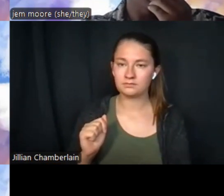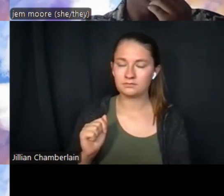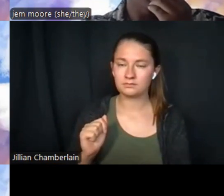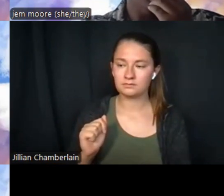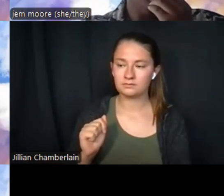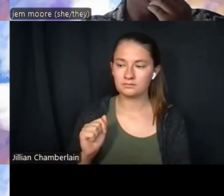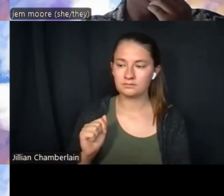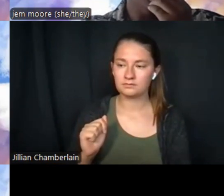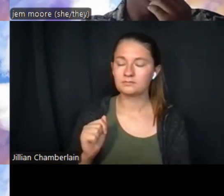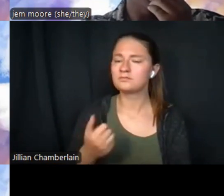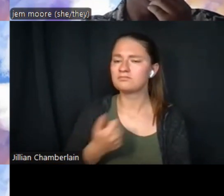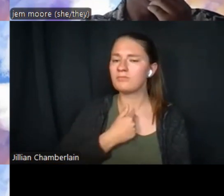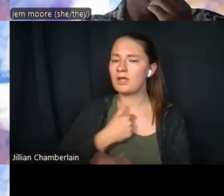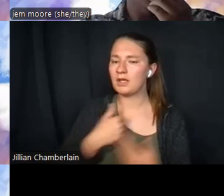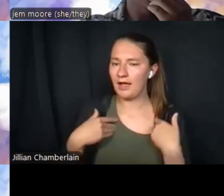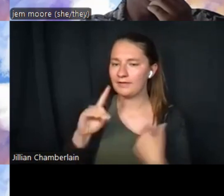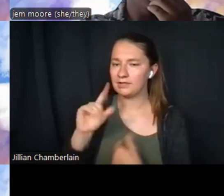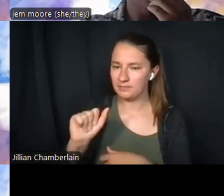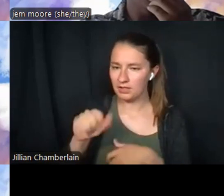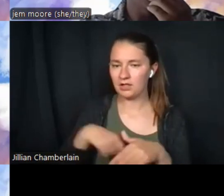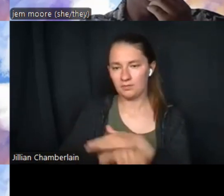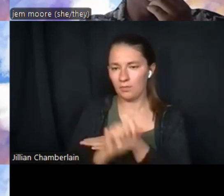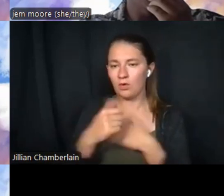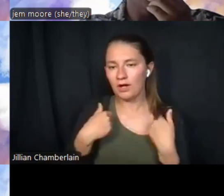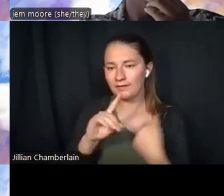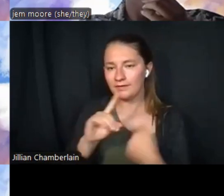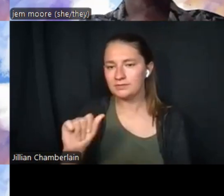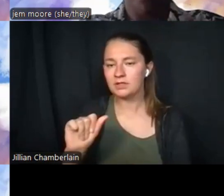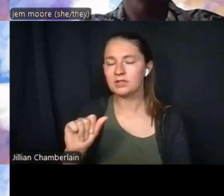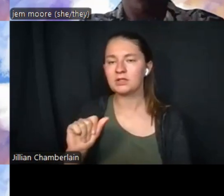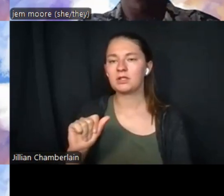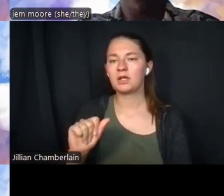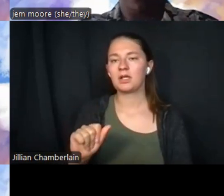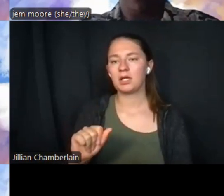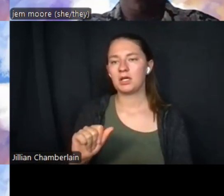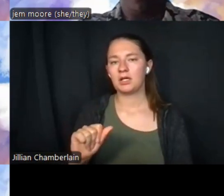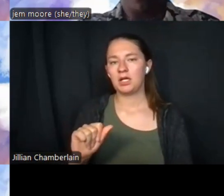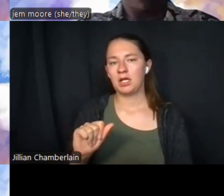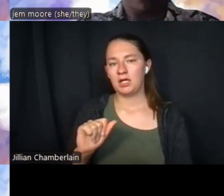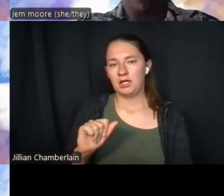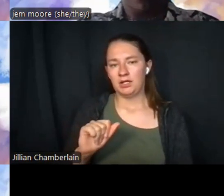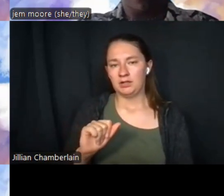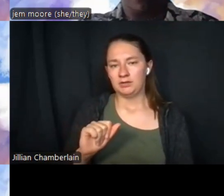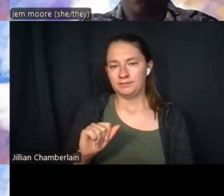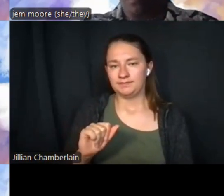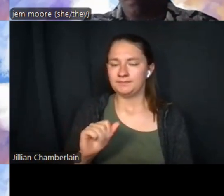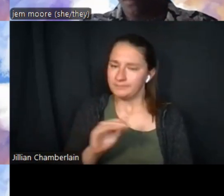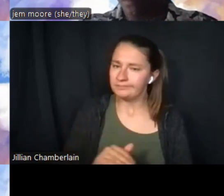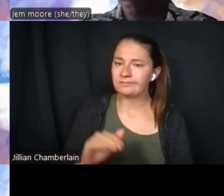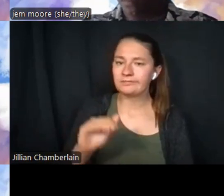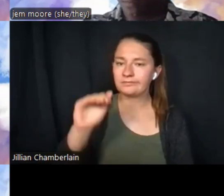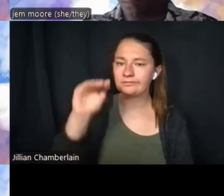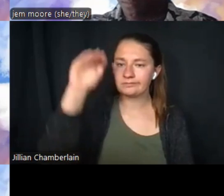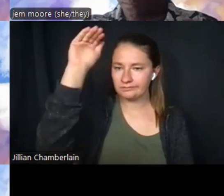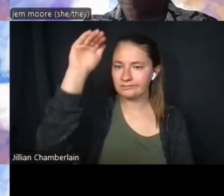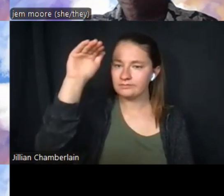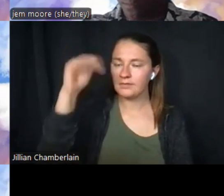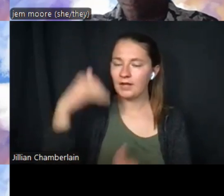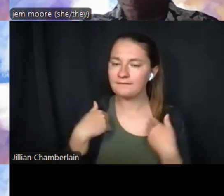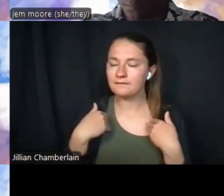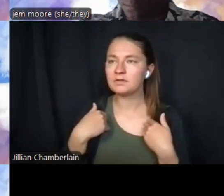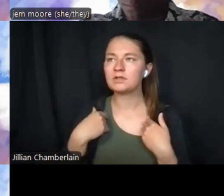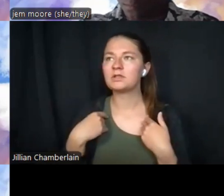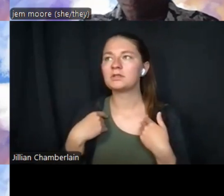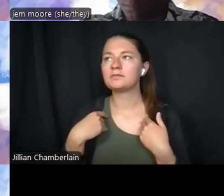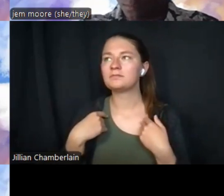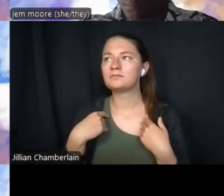being a person with a disability, being born with a disability, and sort of growing up with that, it